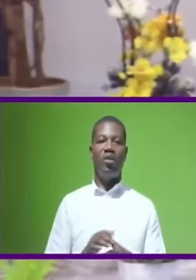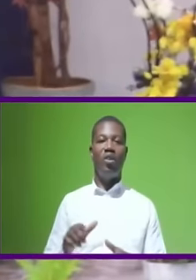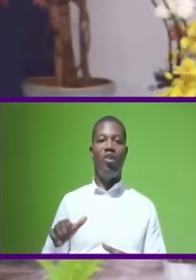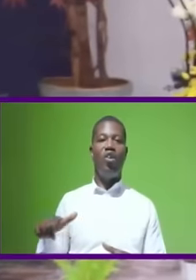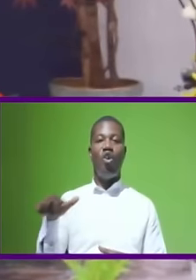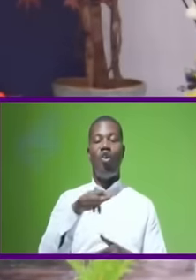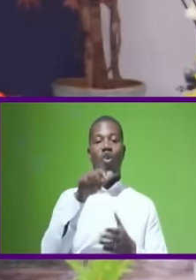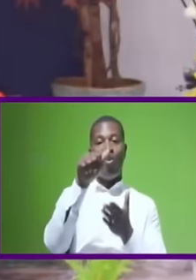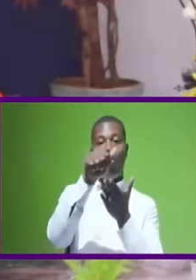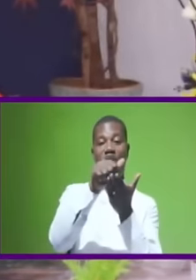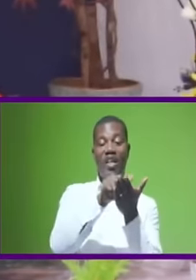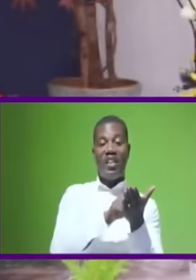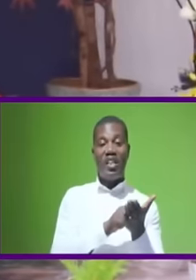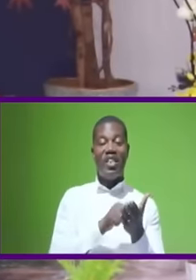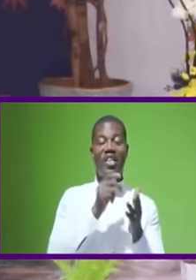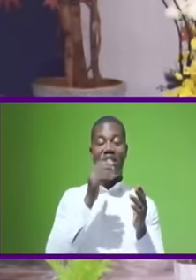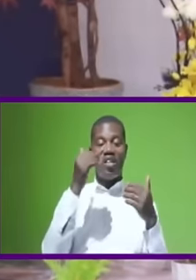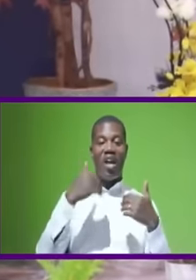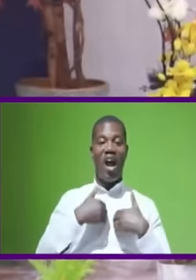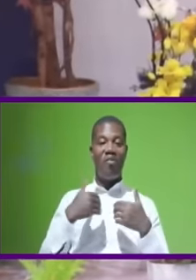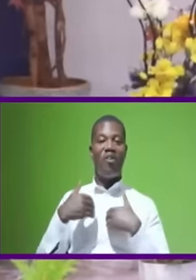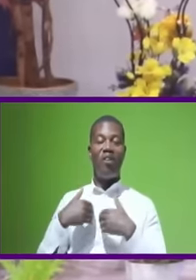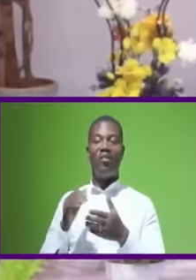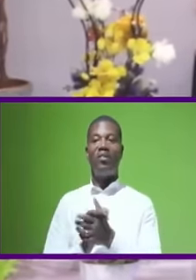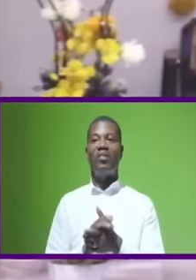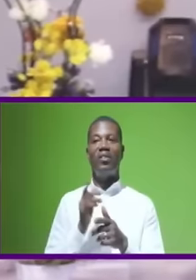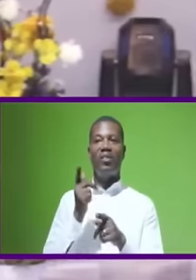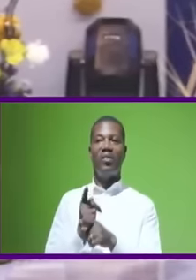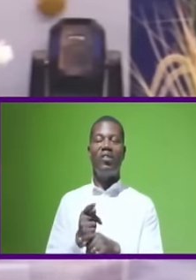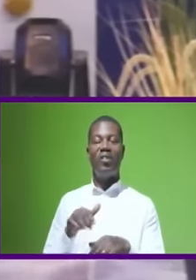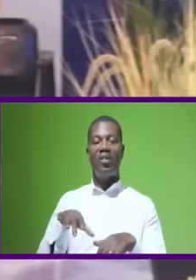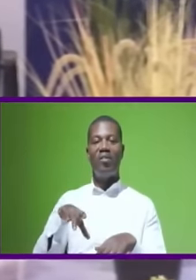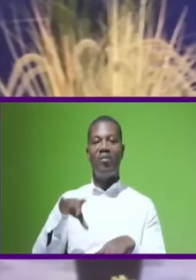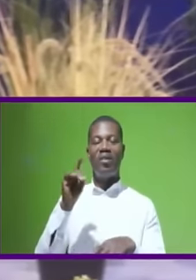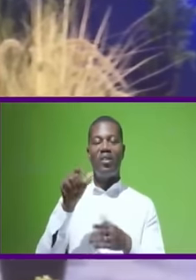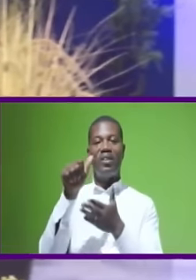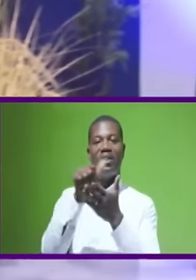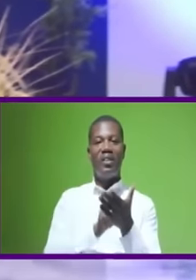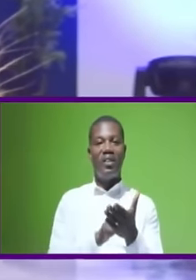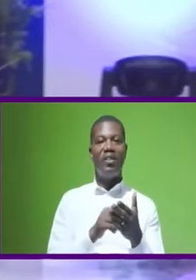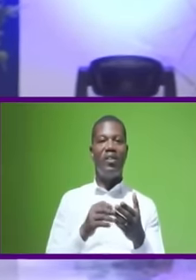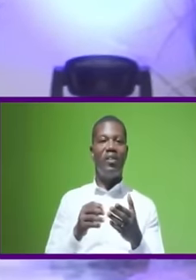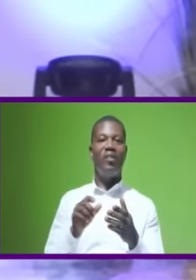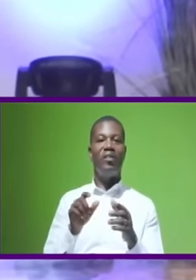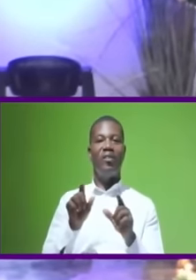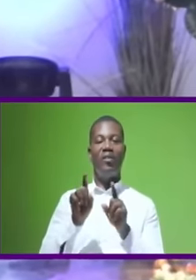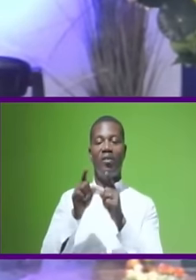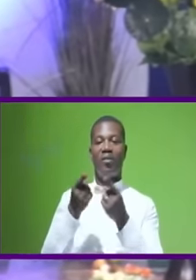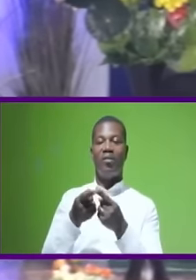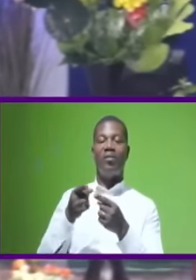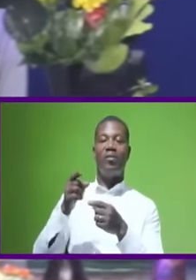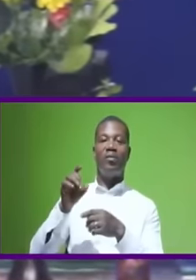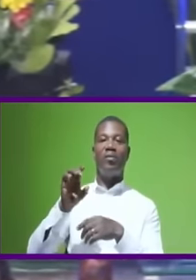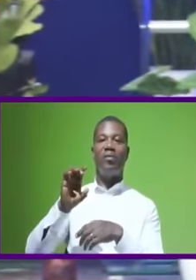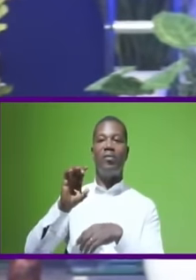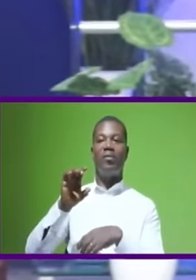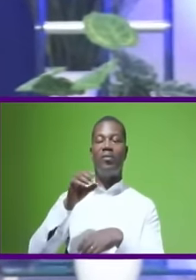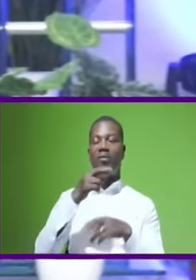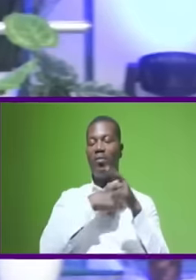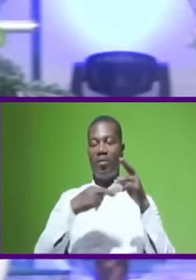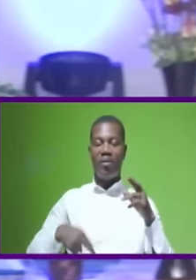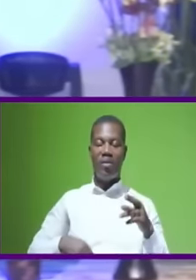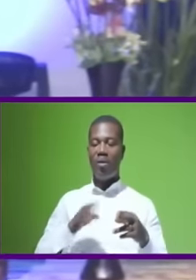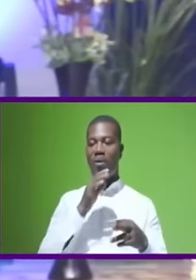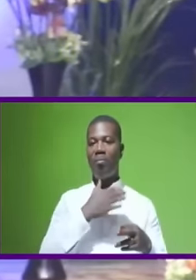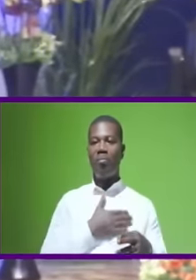mwafa bebra and mwafa them agenda will movement. The whole world, monya careful. With a filthy looker and all